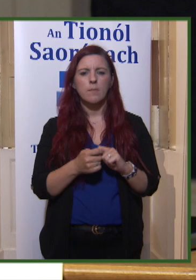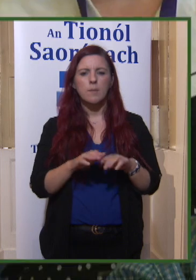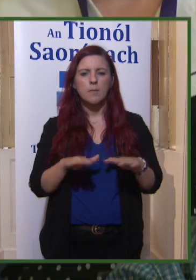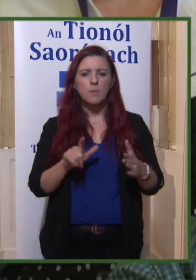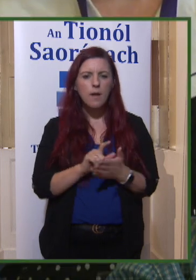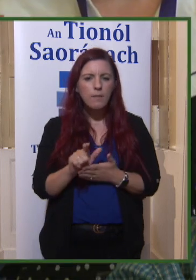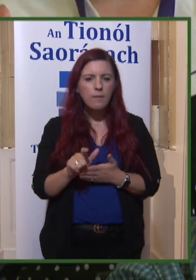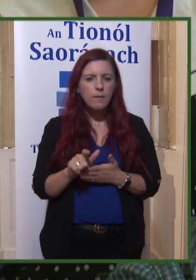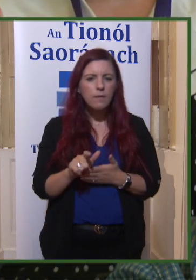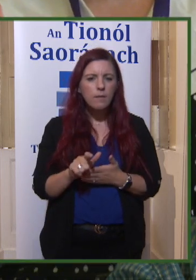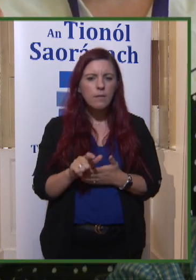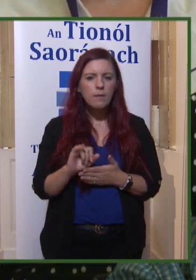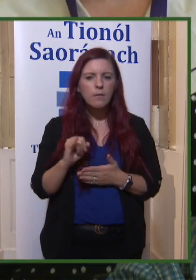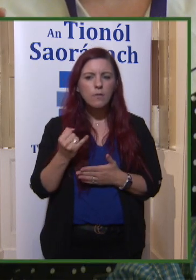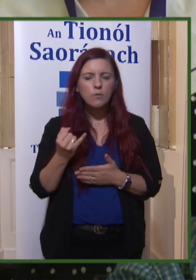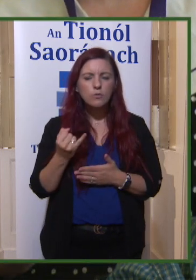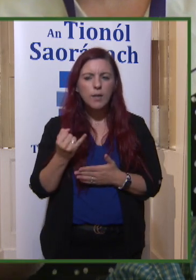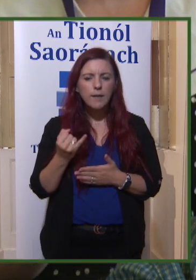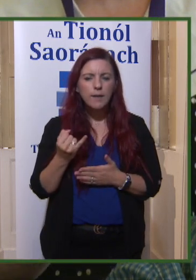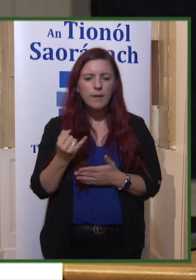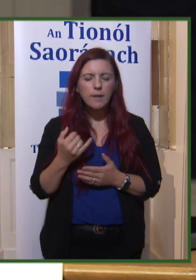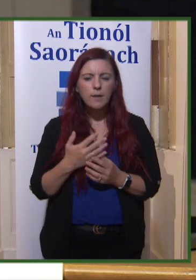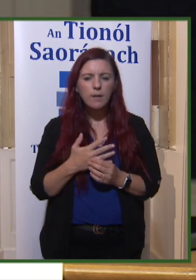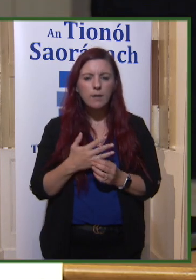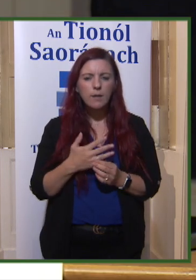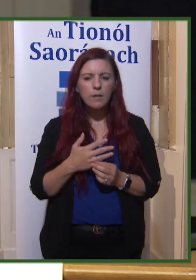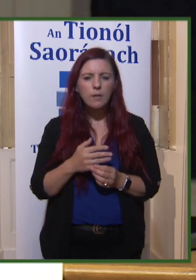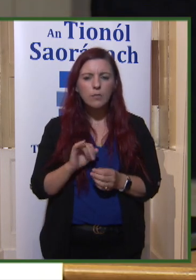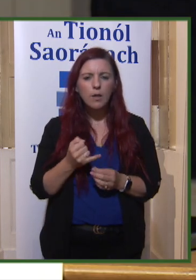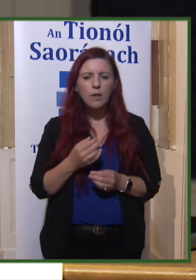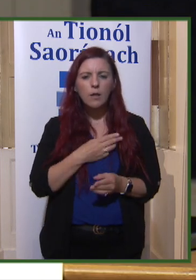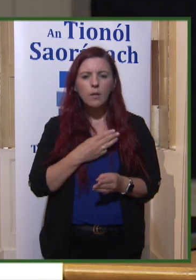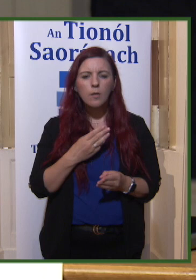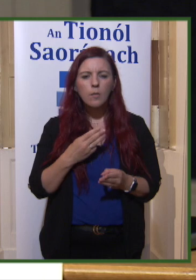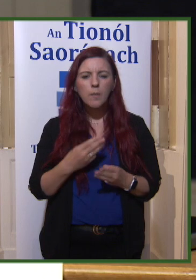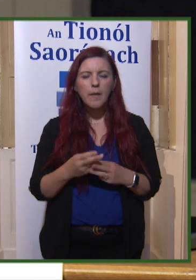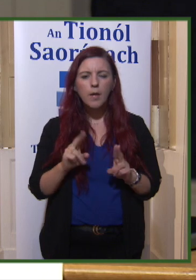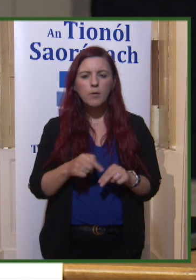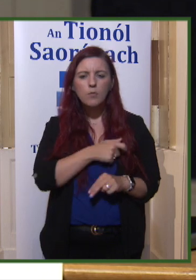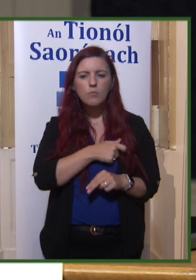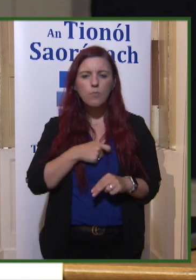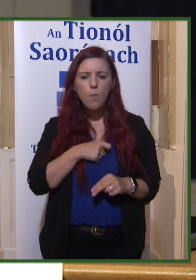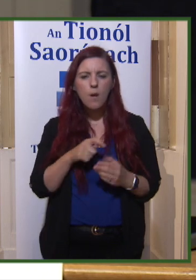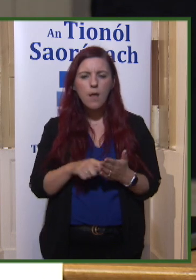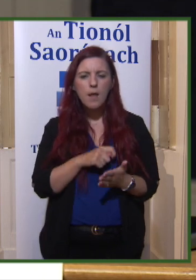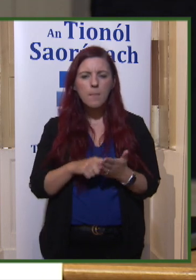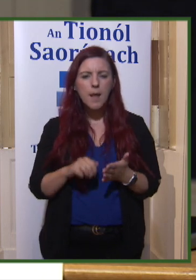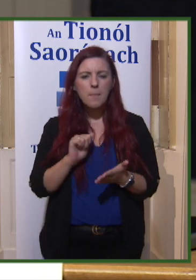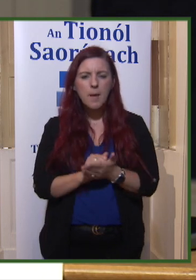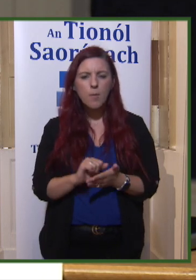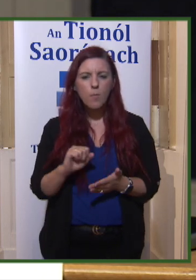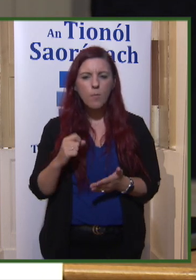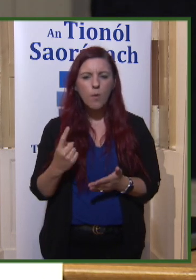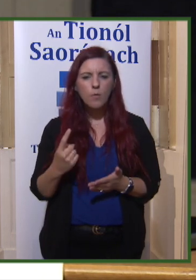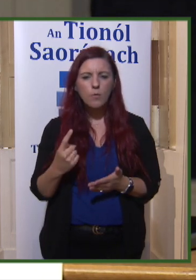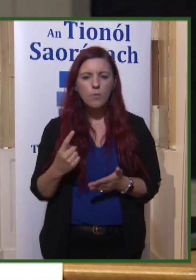name? Jacqueline, sorry, I do like to see it, Jacqueline. So Jacqueline's proposal is to introduce a new row on ballot paper 1, which would be one of the